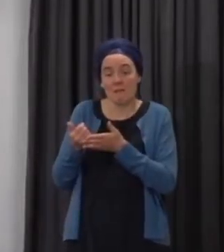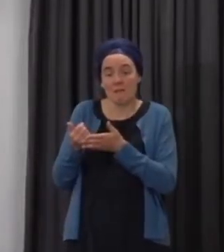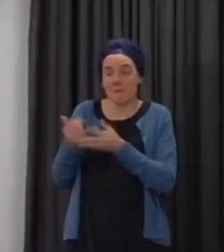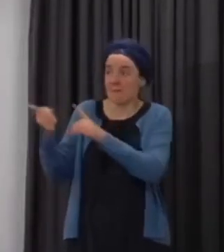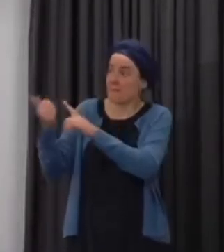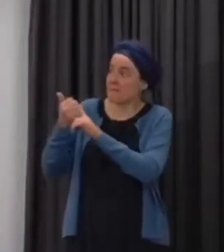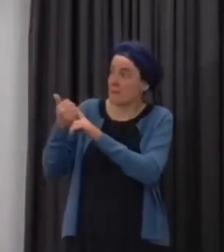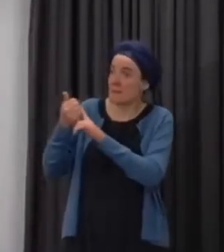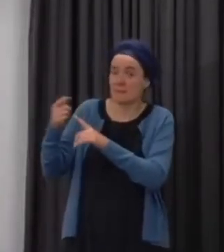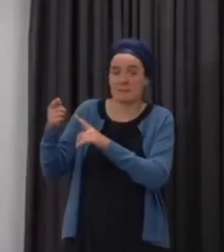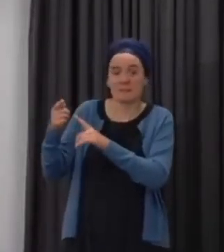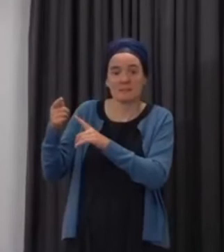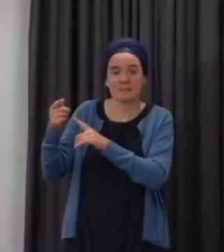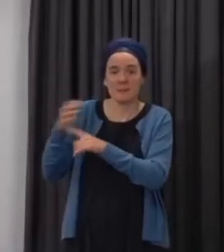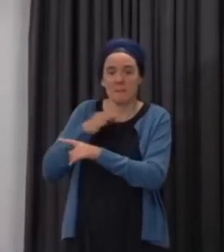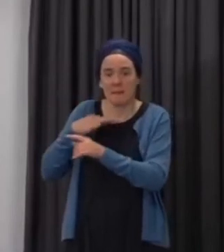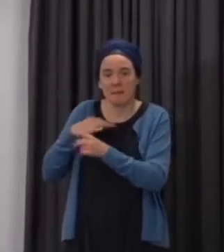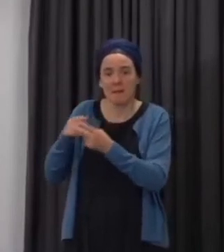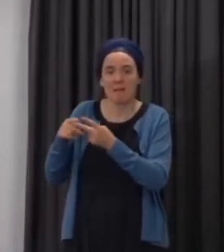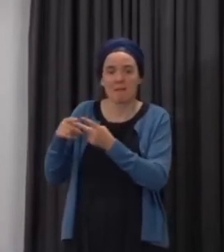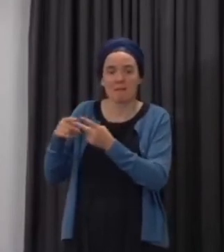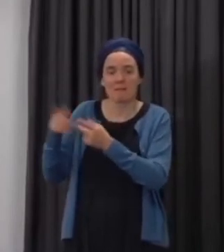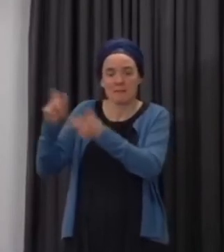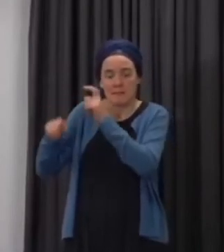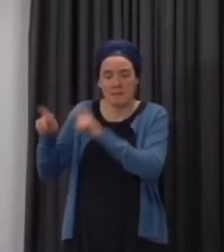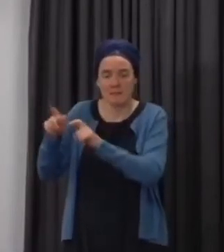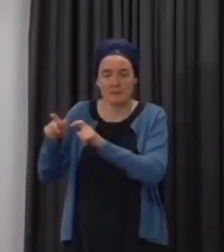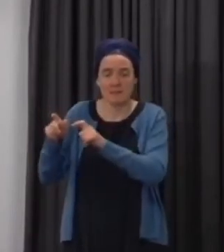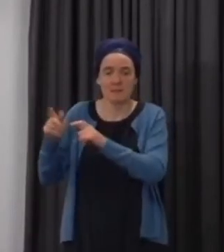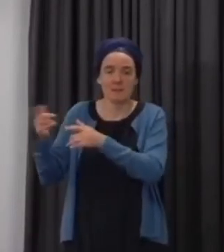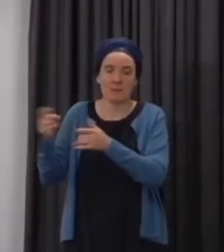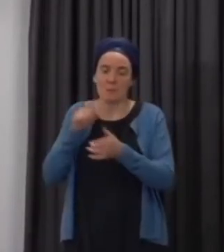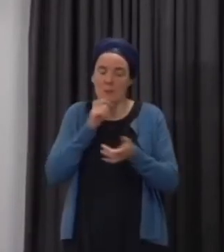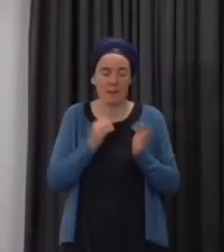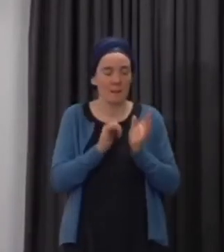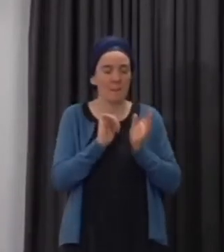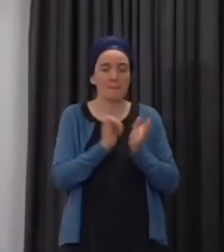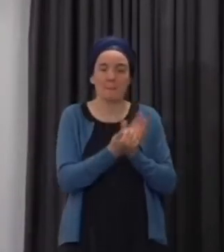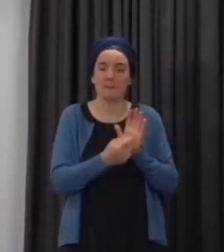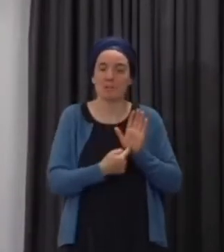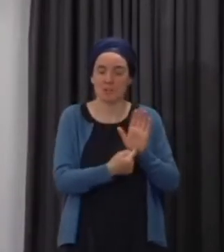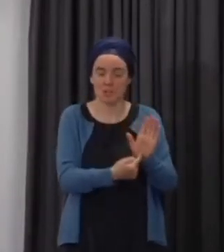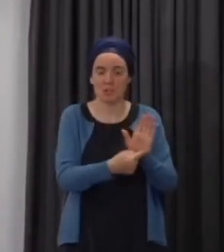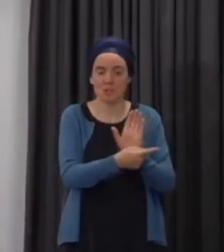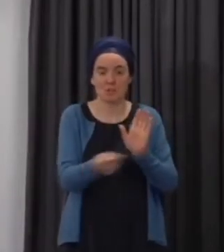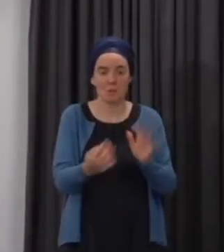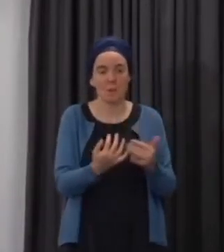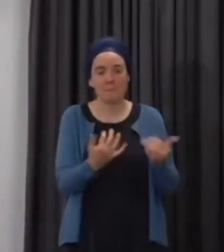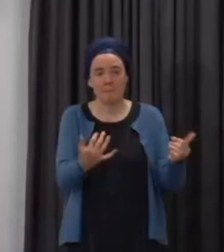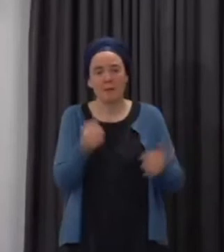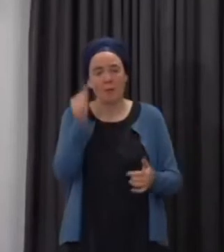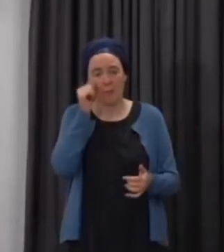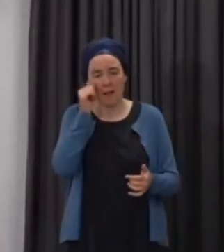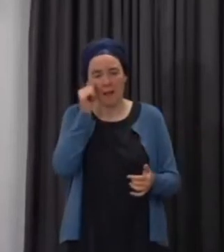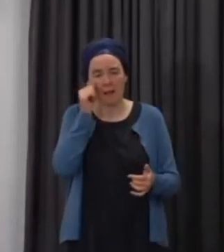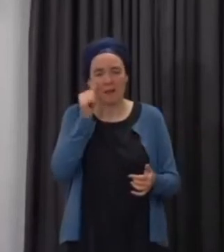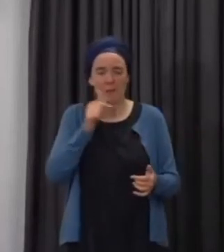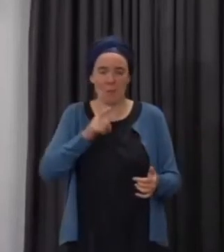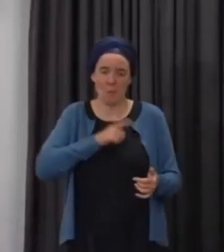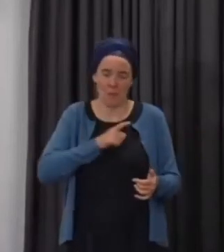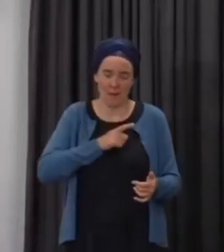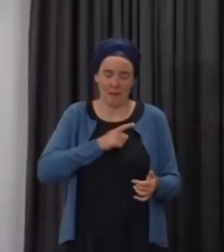the public of that. But again, it's our job as ministers to decide and then explain why we're making those choices and the path we're on to try to leave